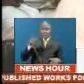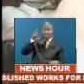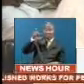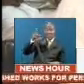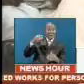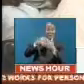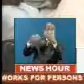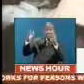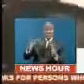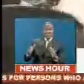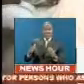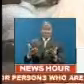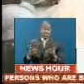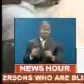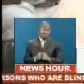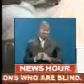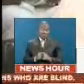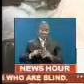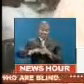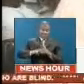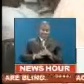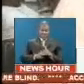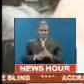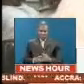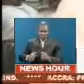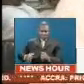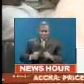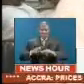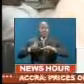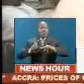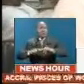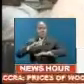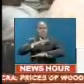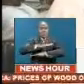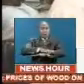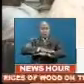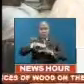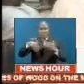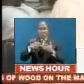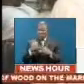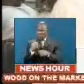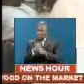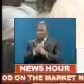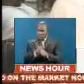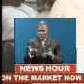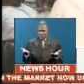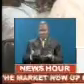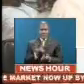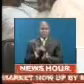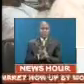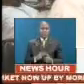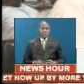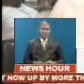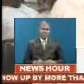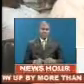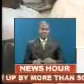block? That is how you strengthen the currency. Well, I mean, it starts in such